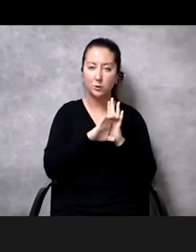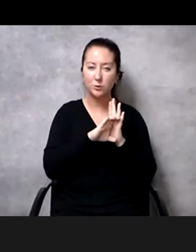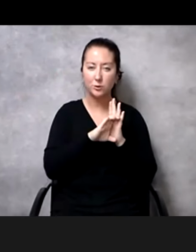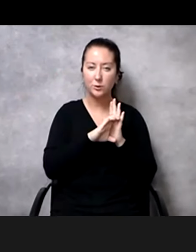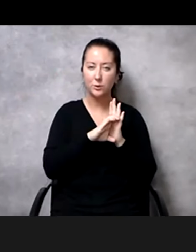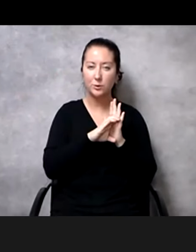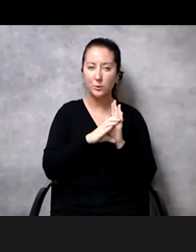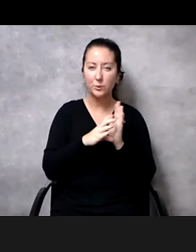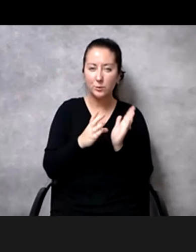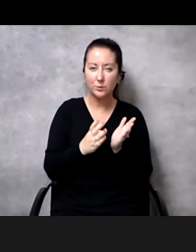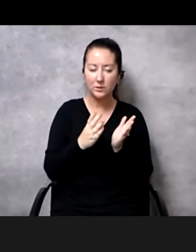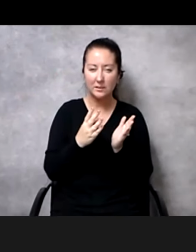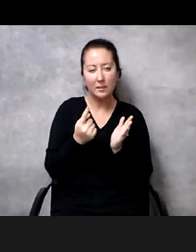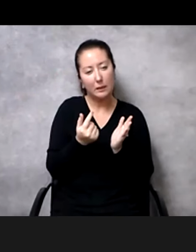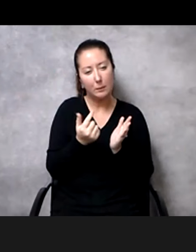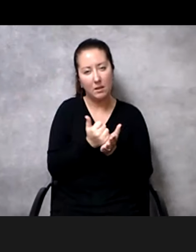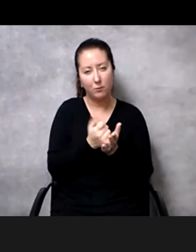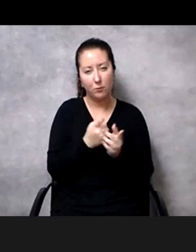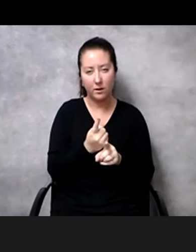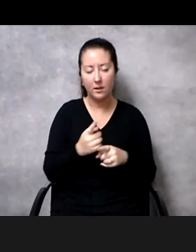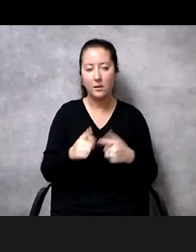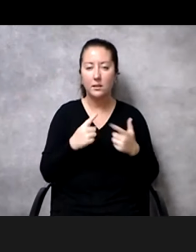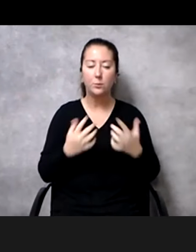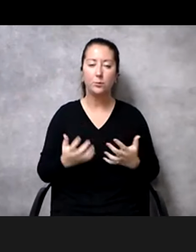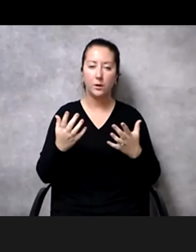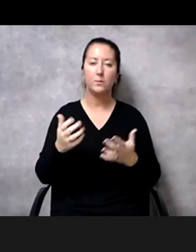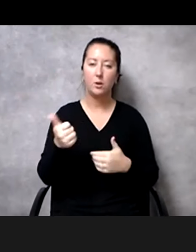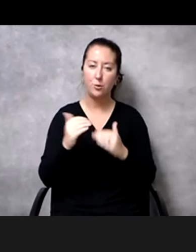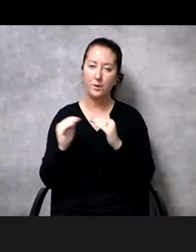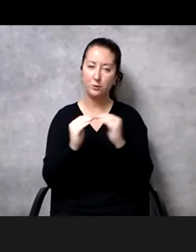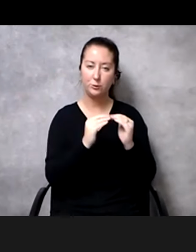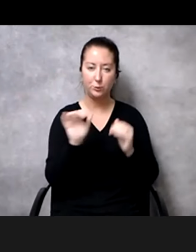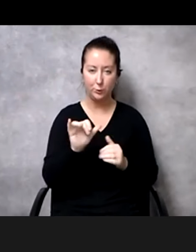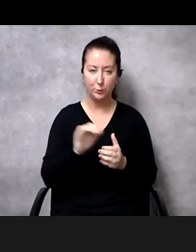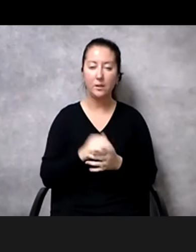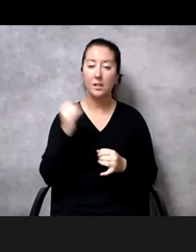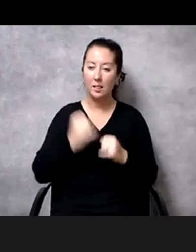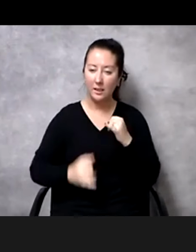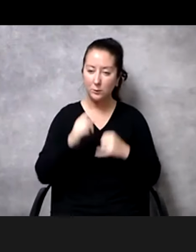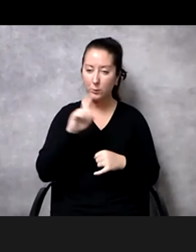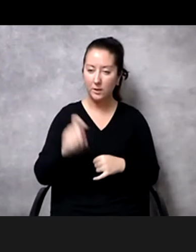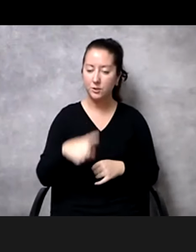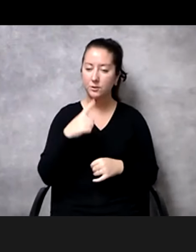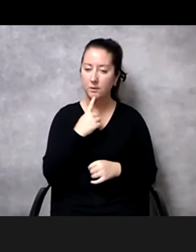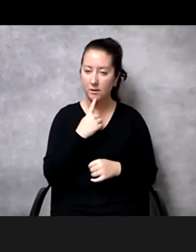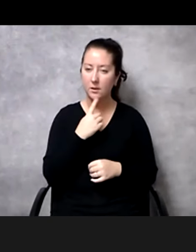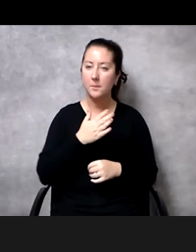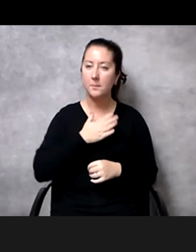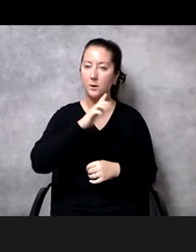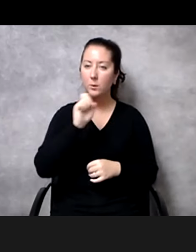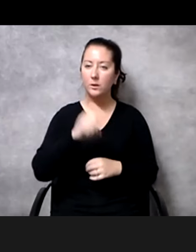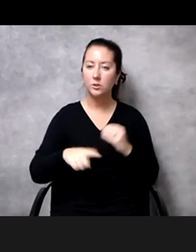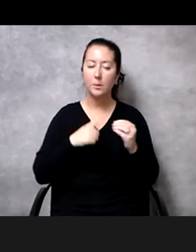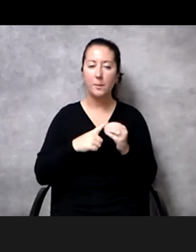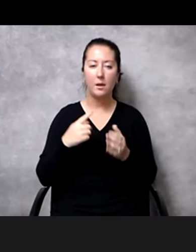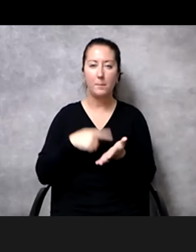is somewhat helpful, right? And then recommending other peers. And then the last question is my question about compensation.